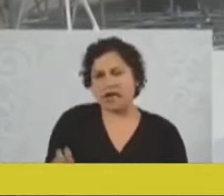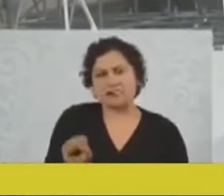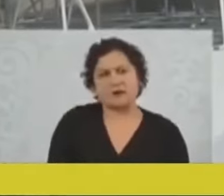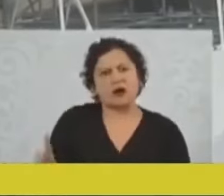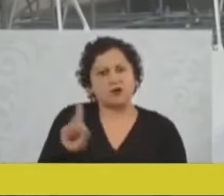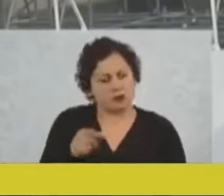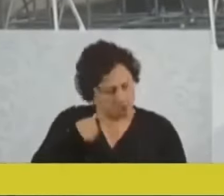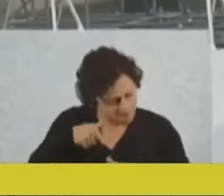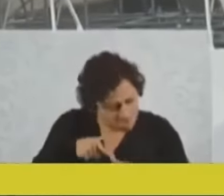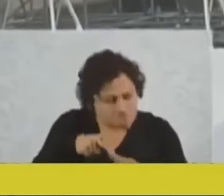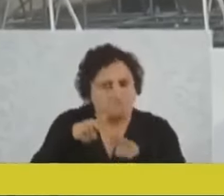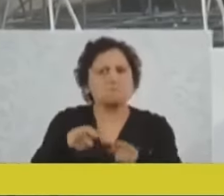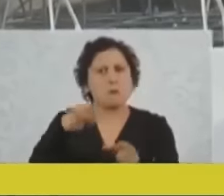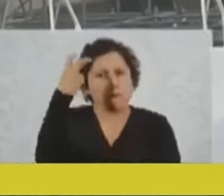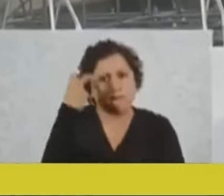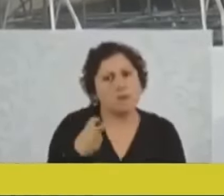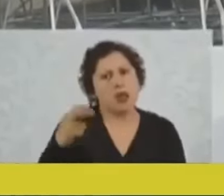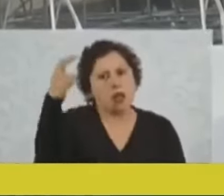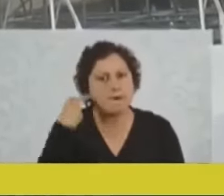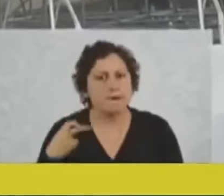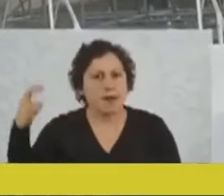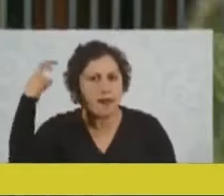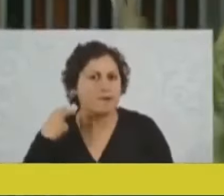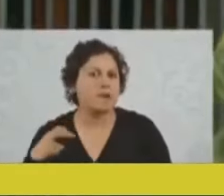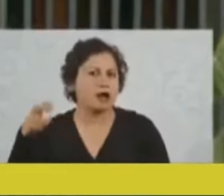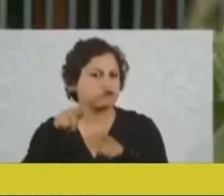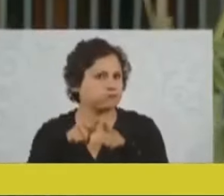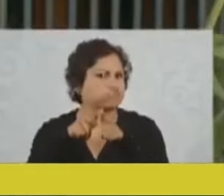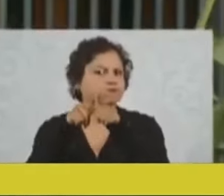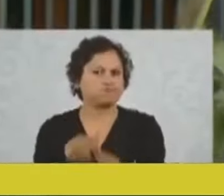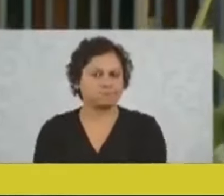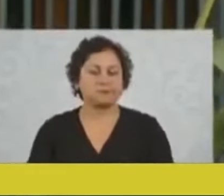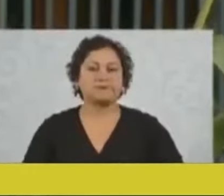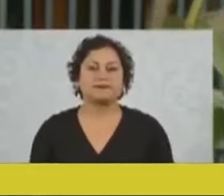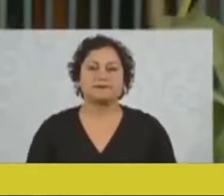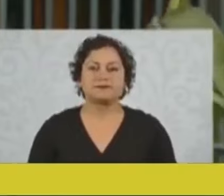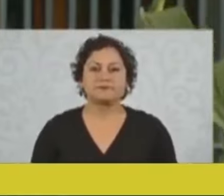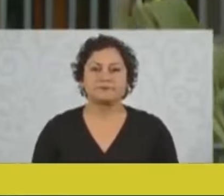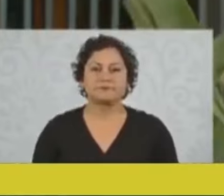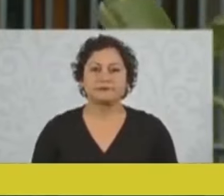the Republic on the weekends, Fridays, Saturdays, and Sundays.